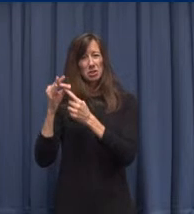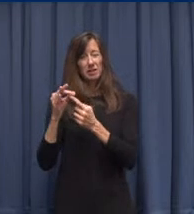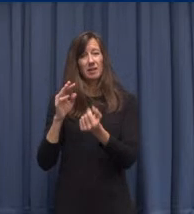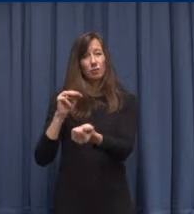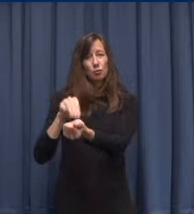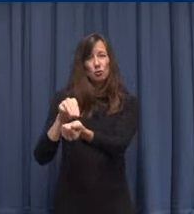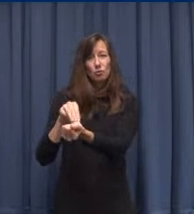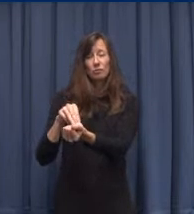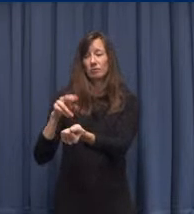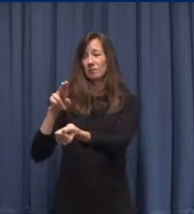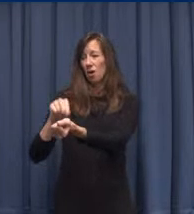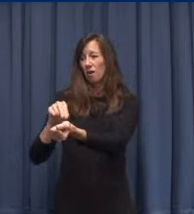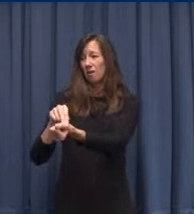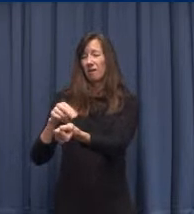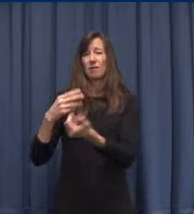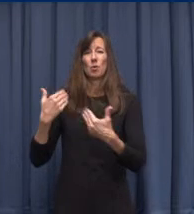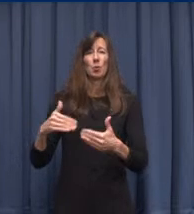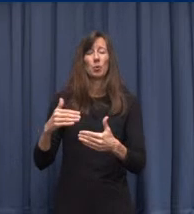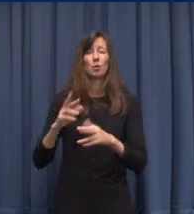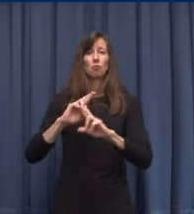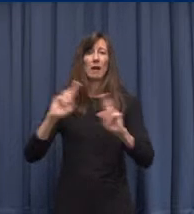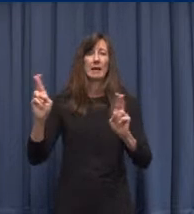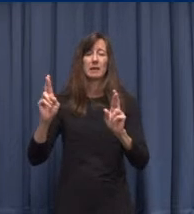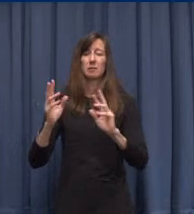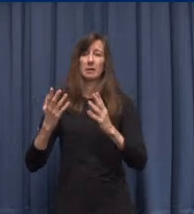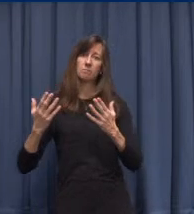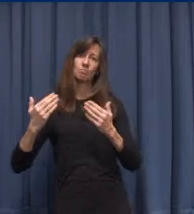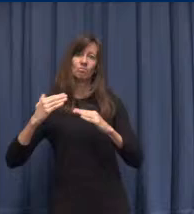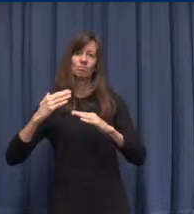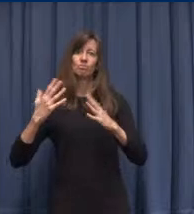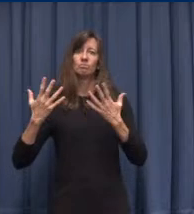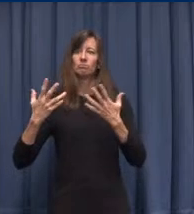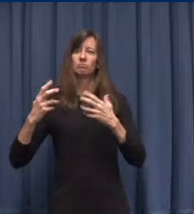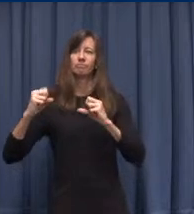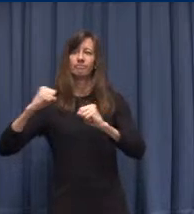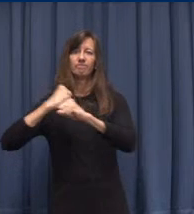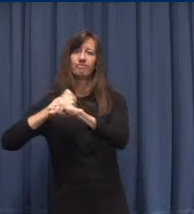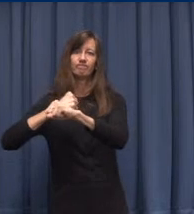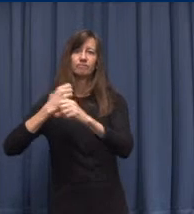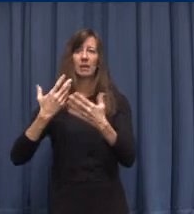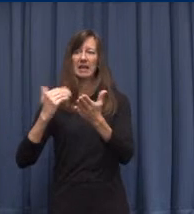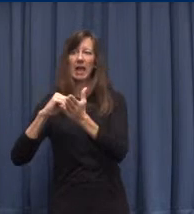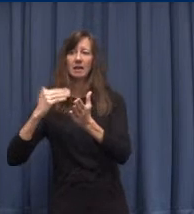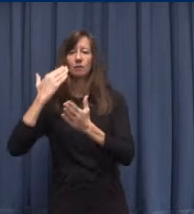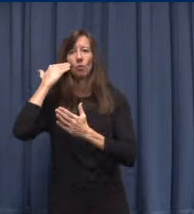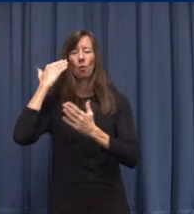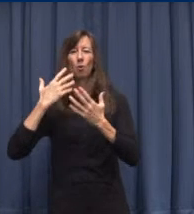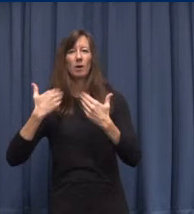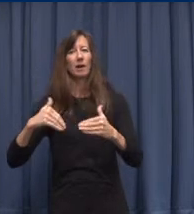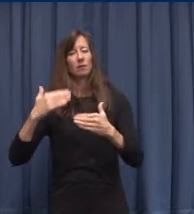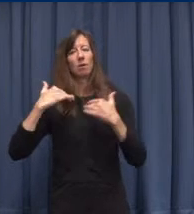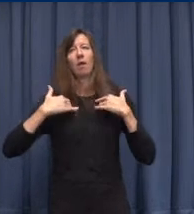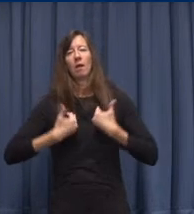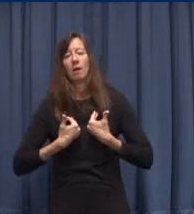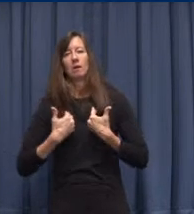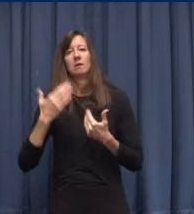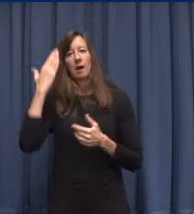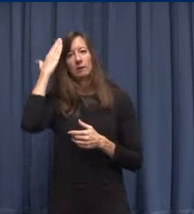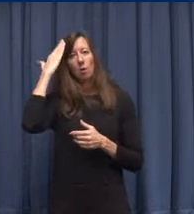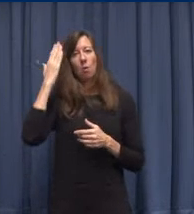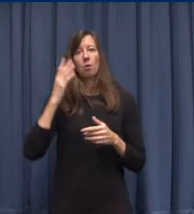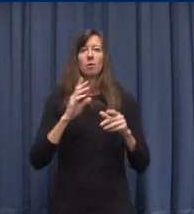again in our hospitals. I think about our teachers and educators and staff that have been working now for months to try